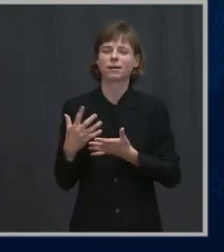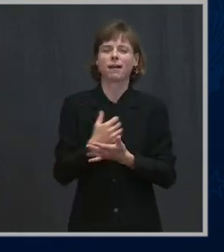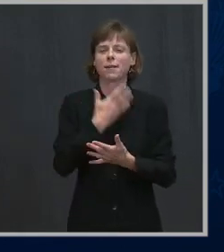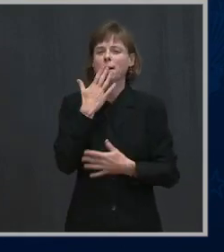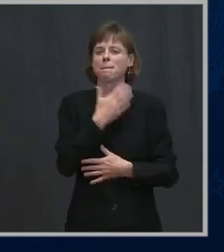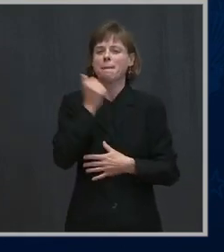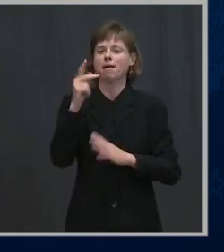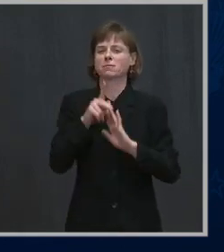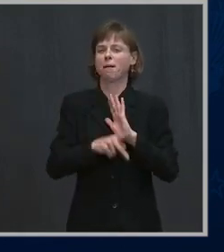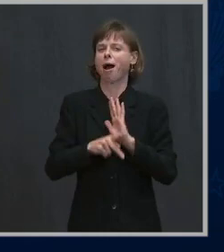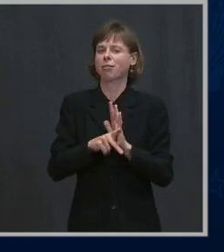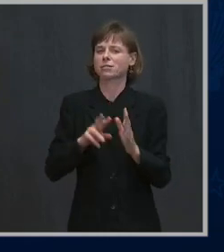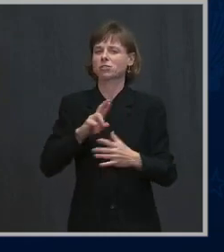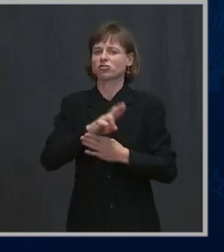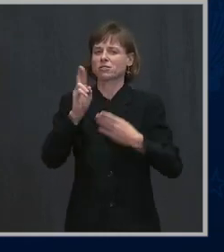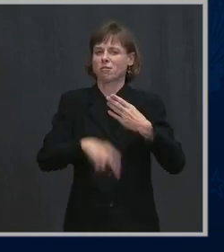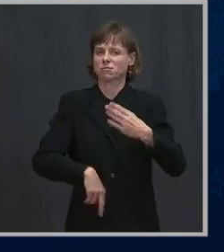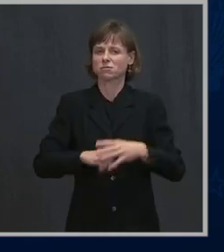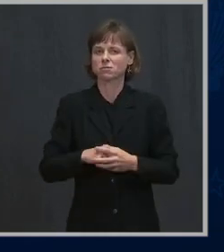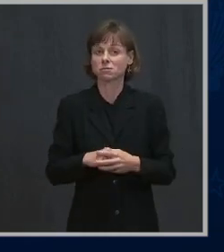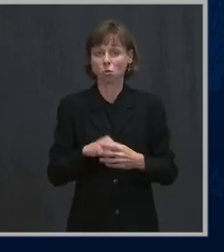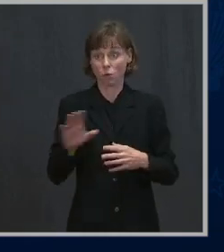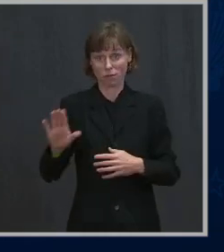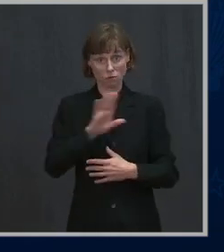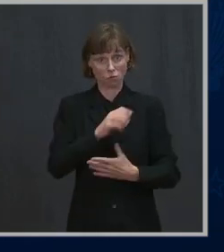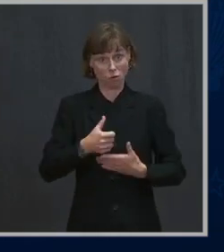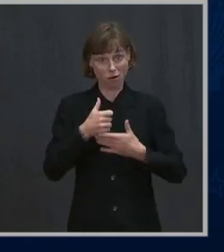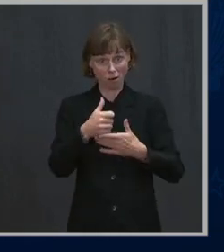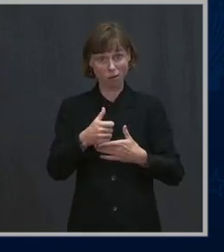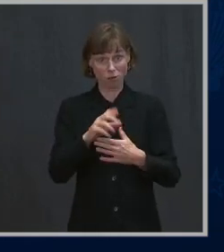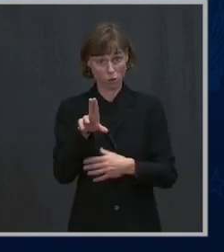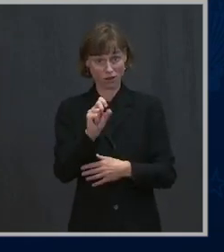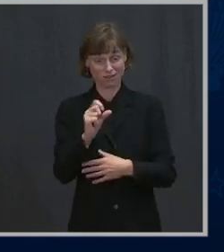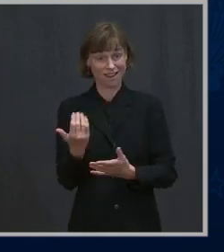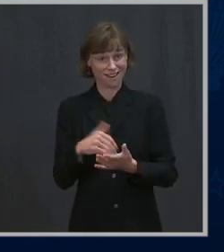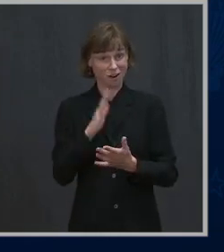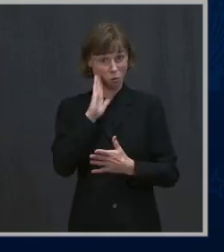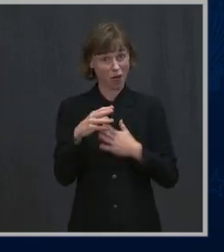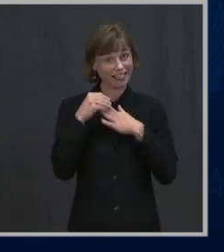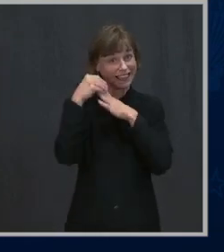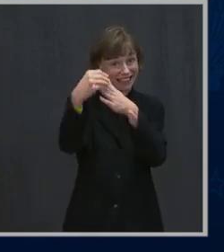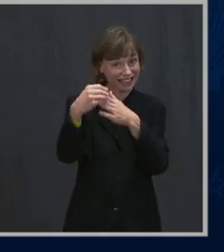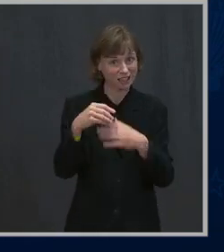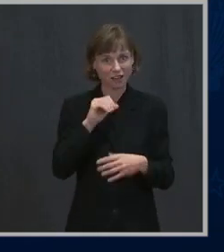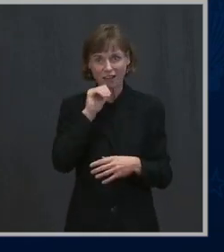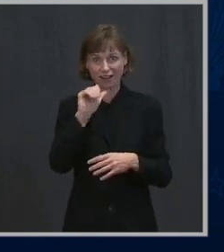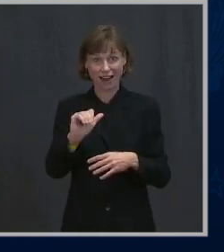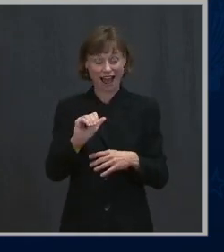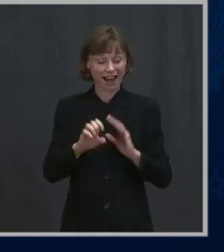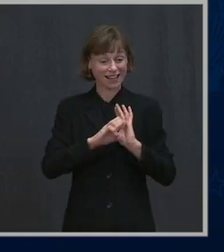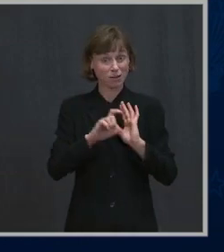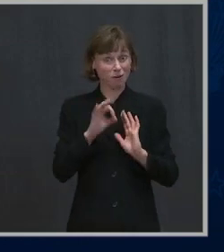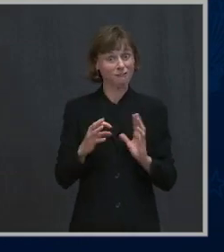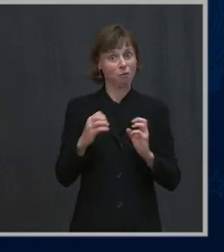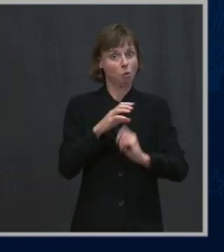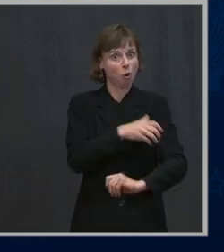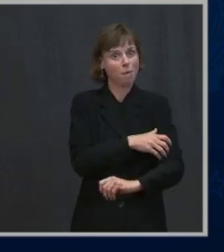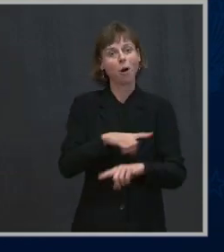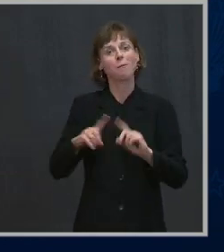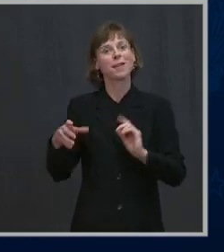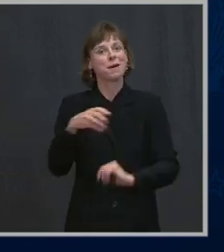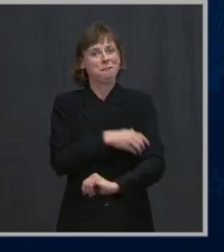so with your help the united states will again lead not just by the example of our power but the power of our